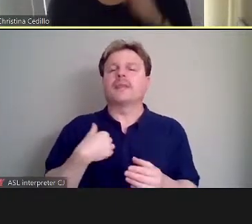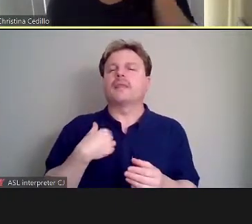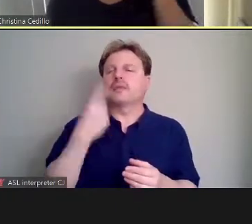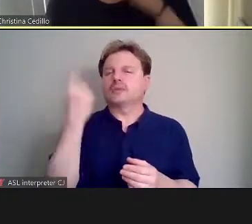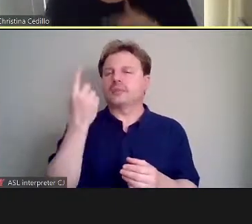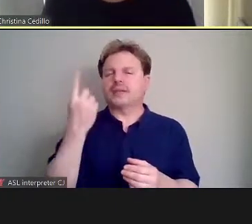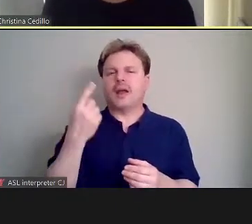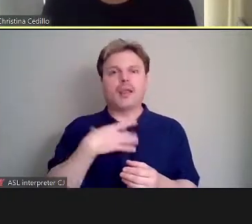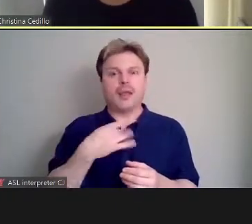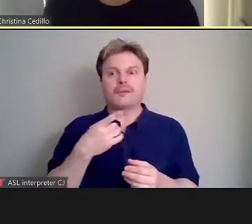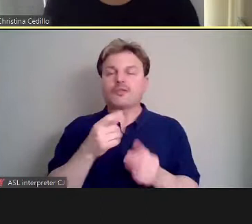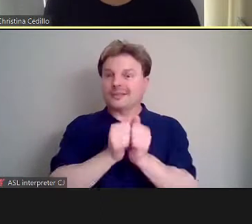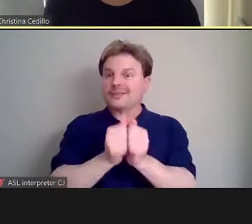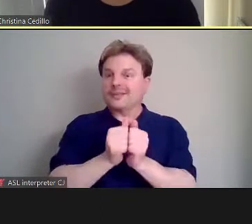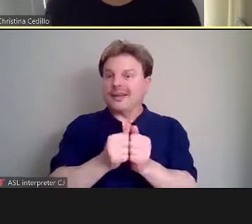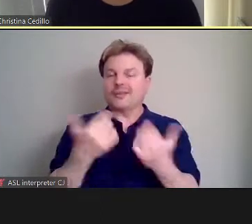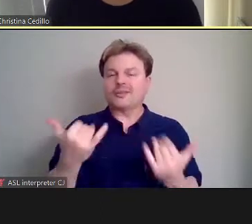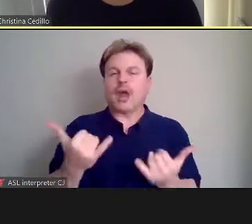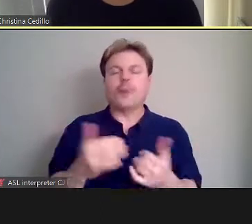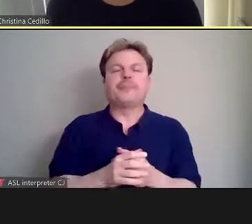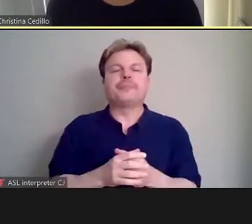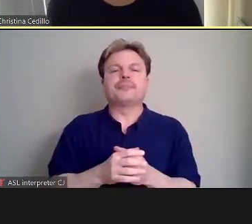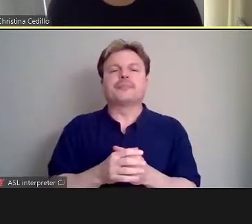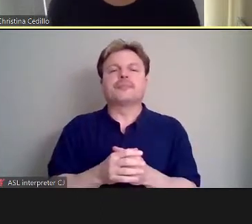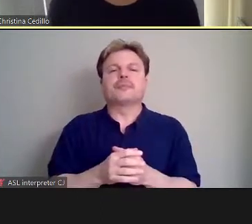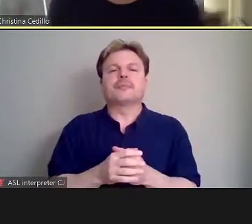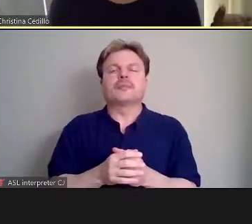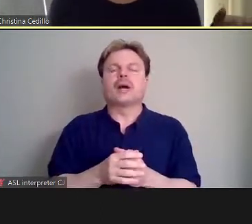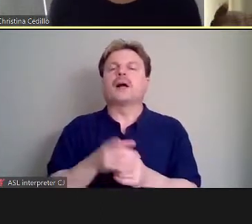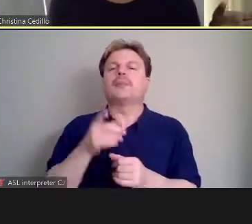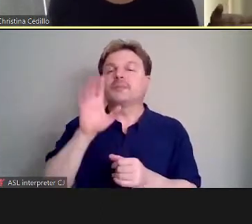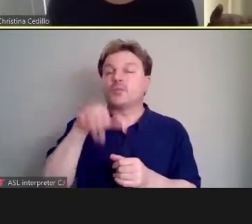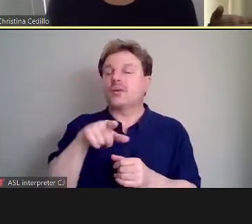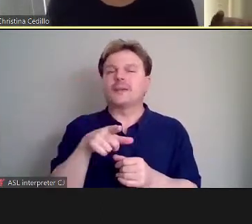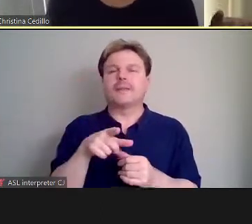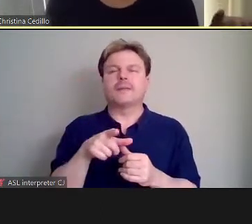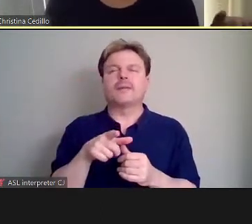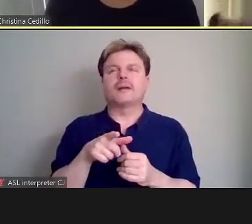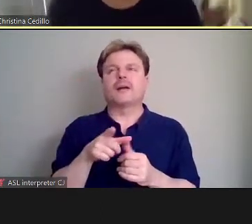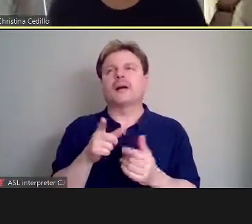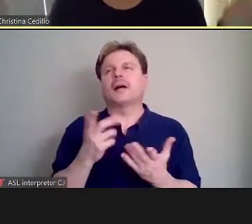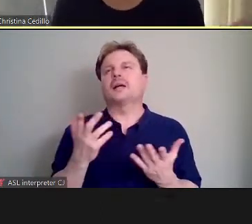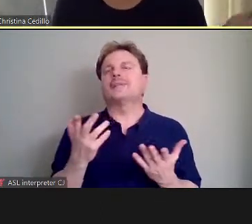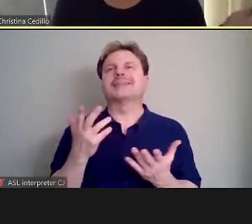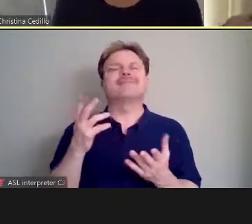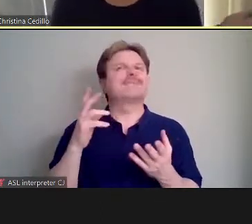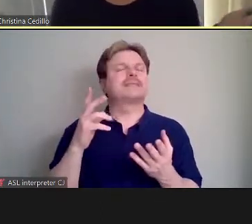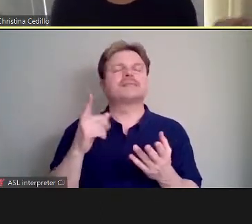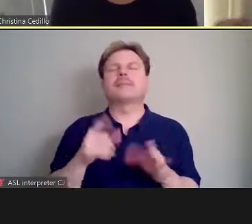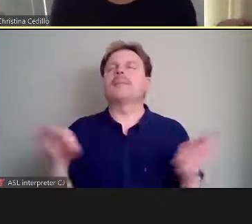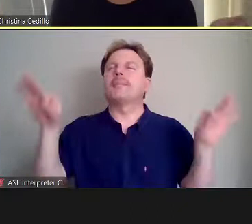for us to do together, is that more than anything, these are some of the